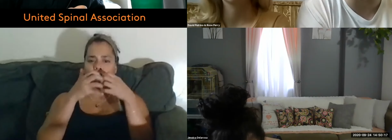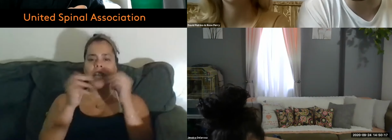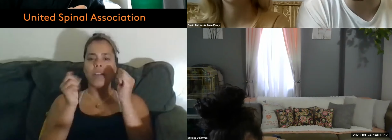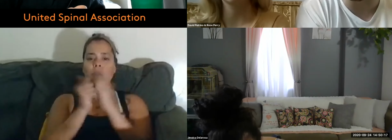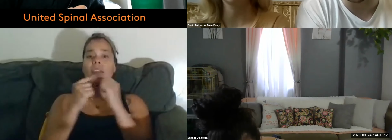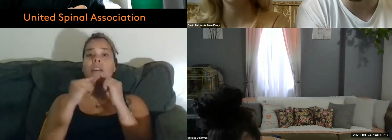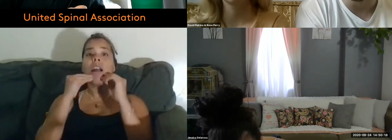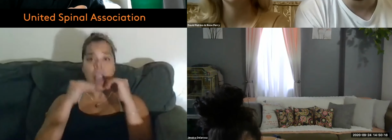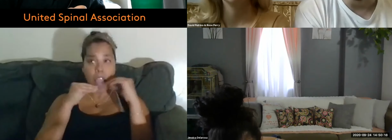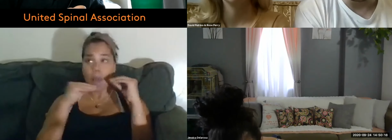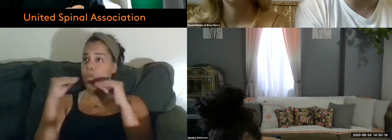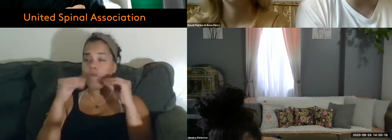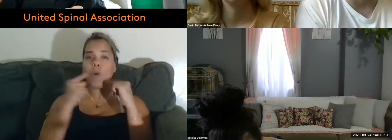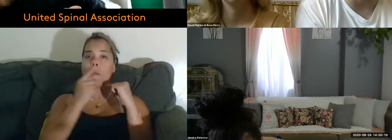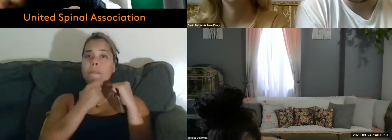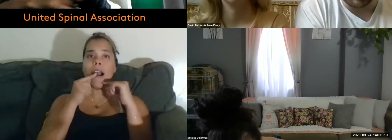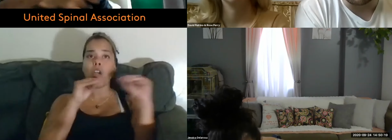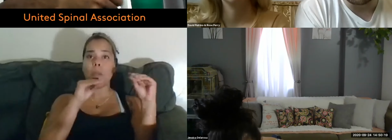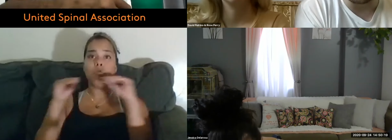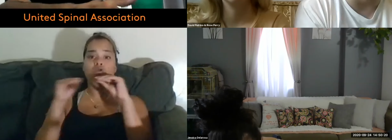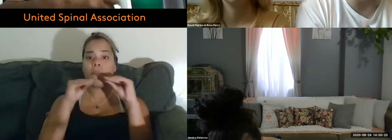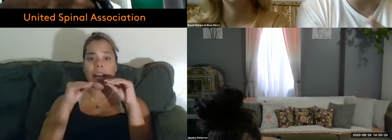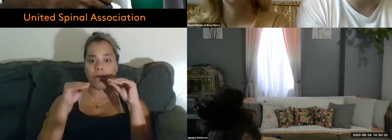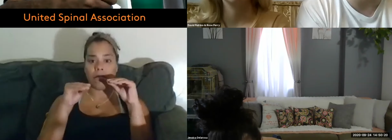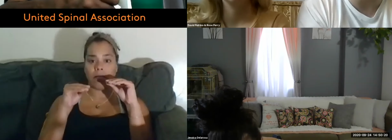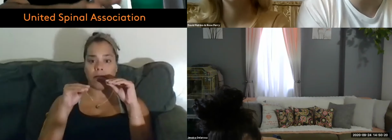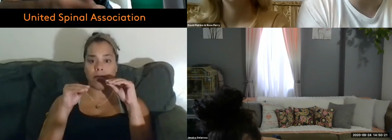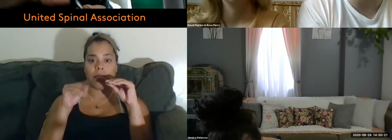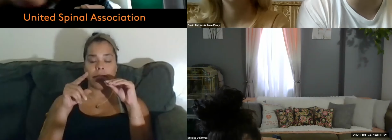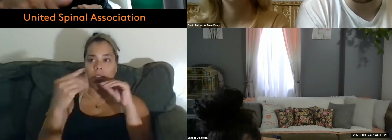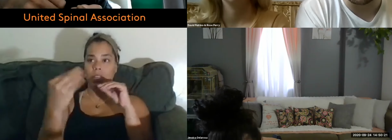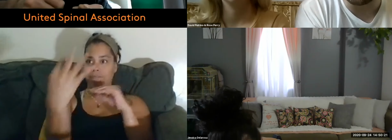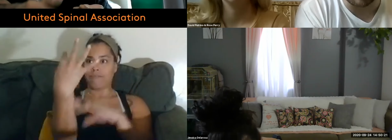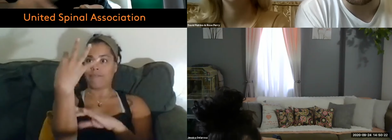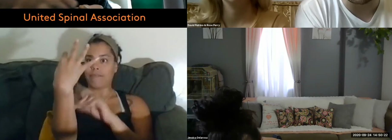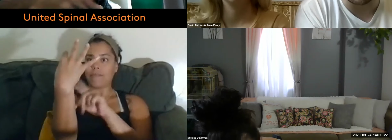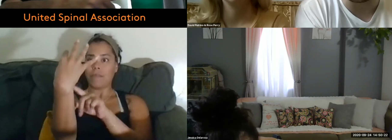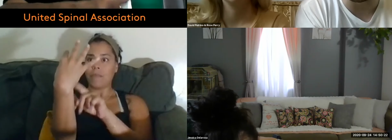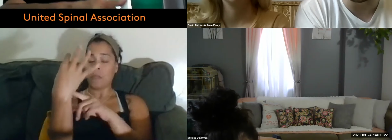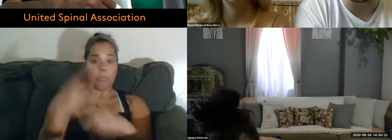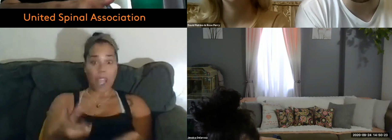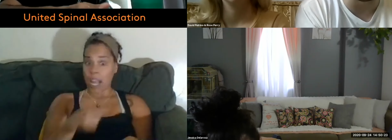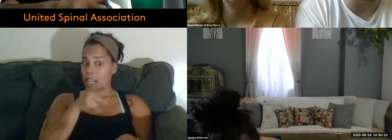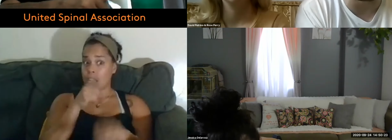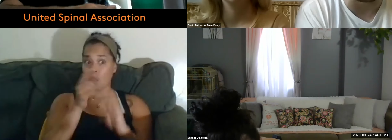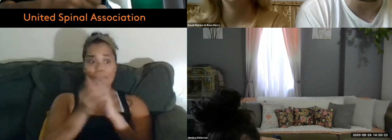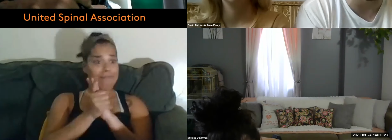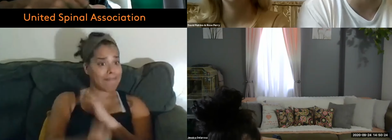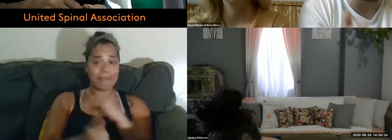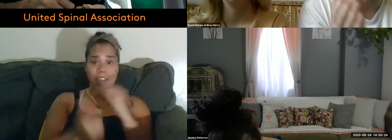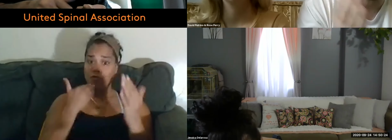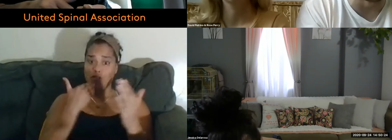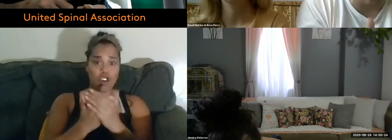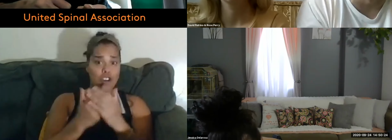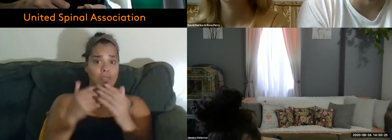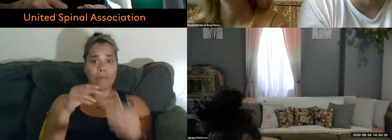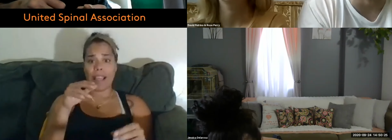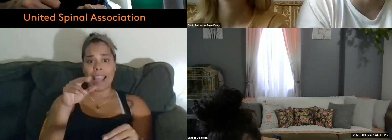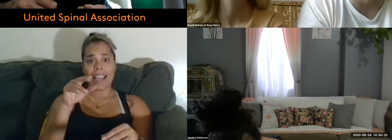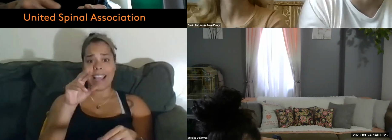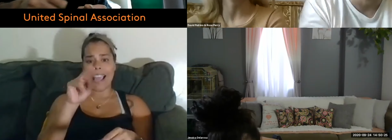and play a video game. And he was really good. He immediately beat me at NBA 2K on the Xbox. He was